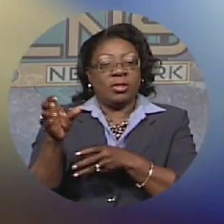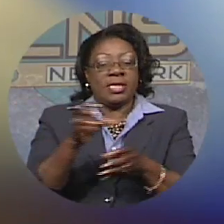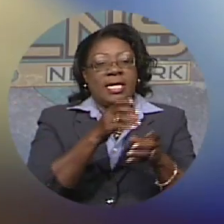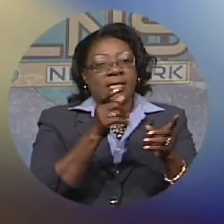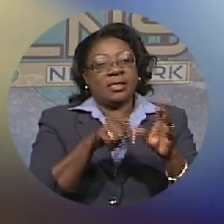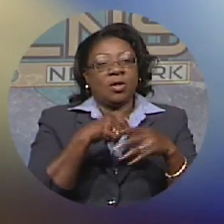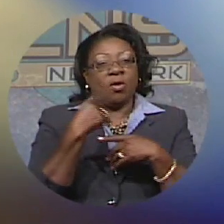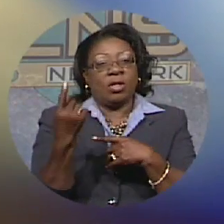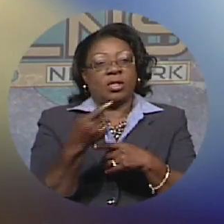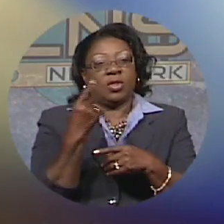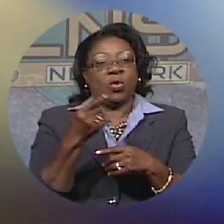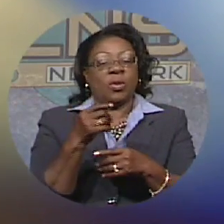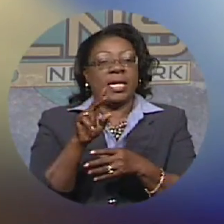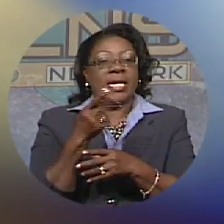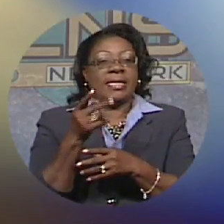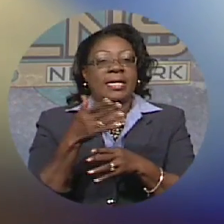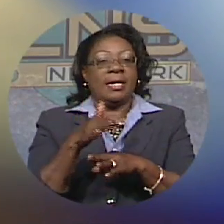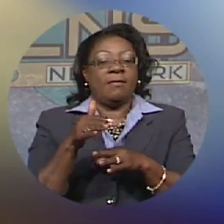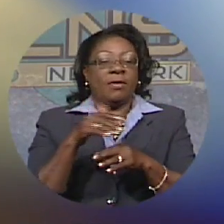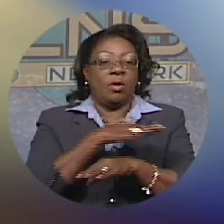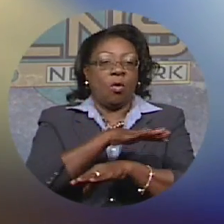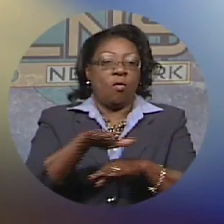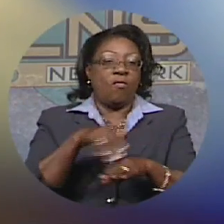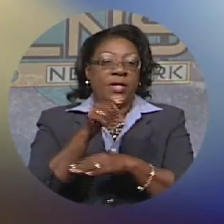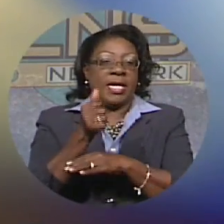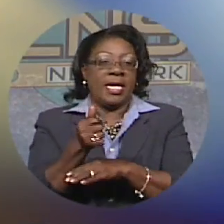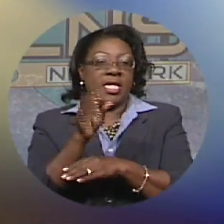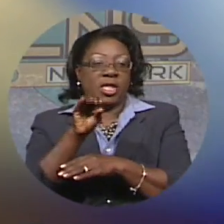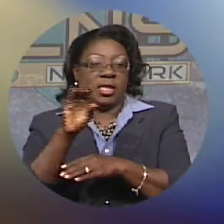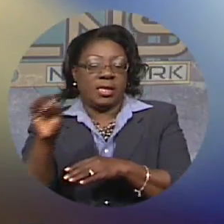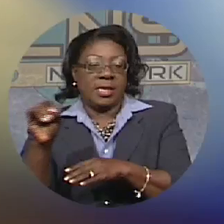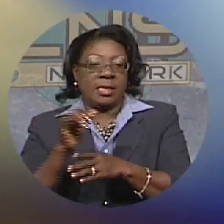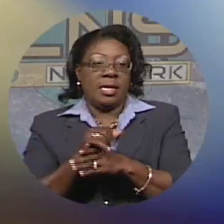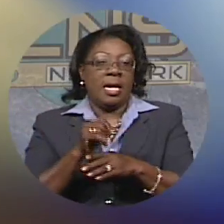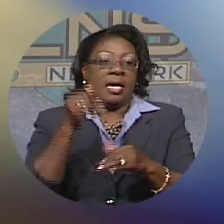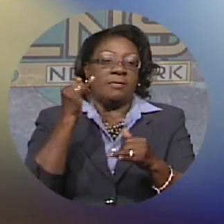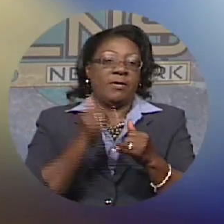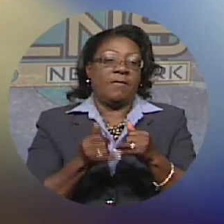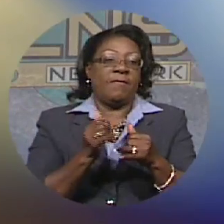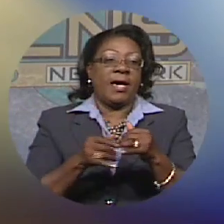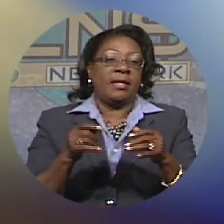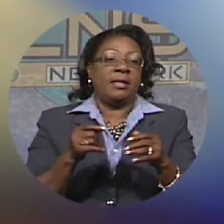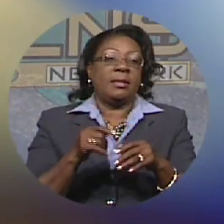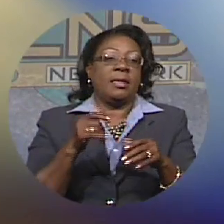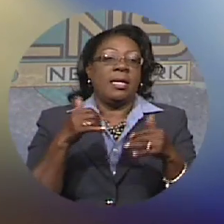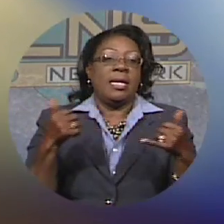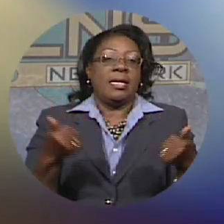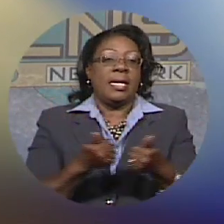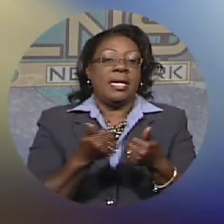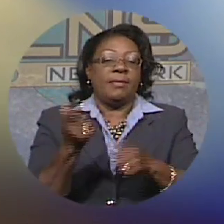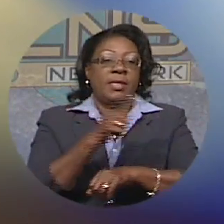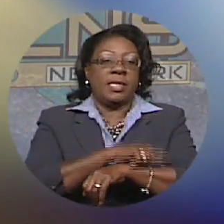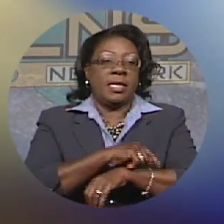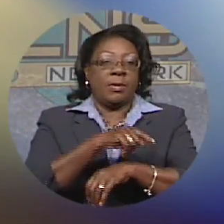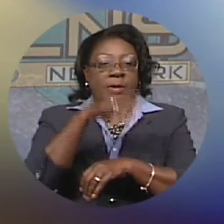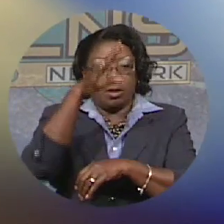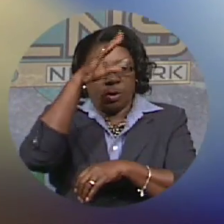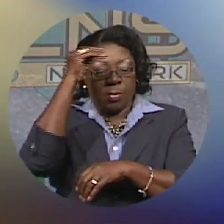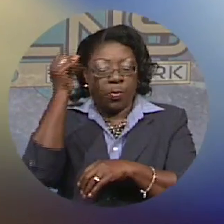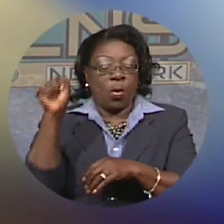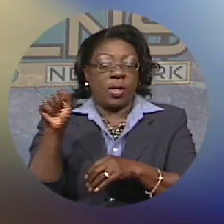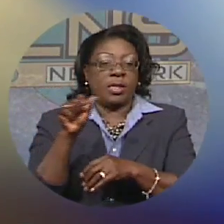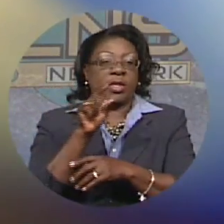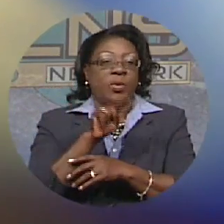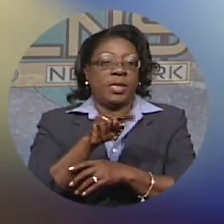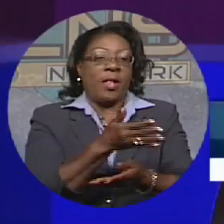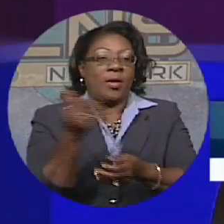an identical 18-11 scoreline over the AGC Builders. As for the final game of the day, that went in favor of Du Bois 27-12